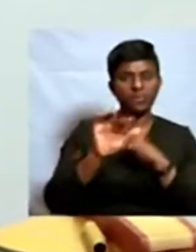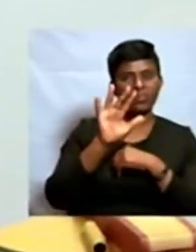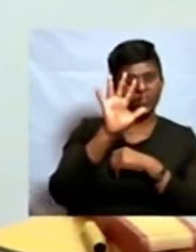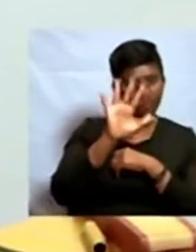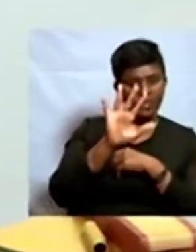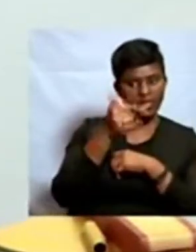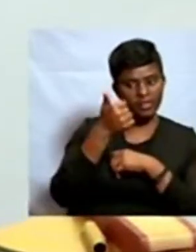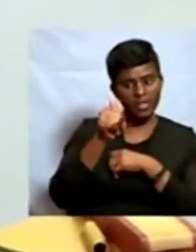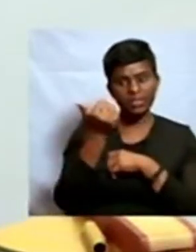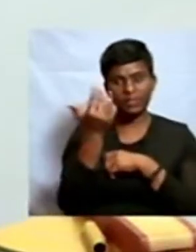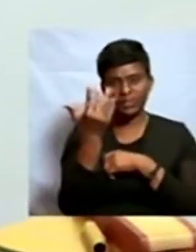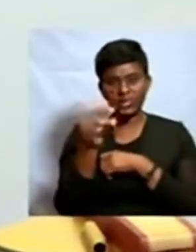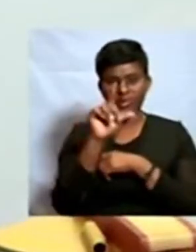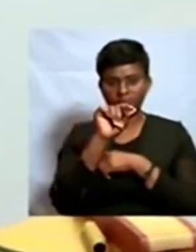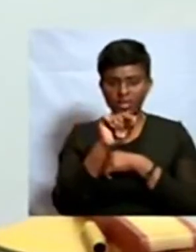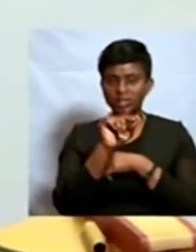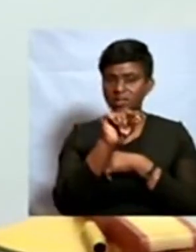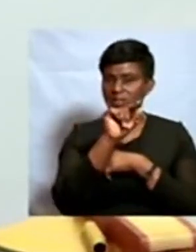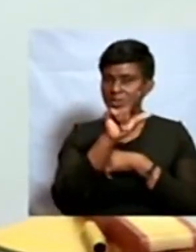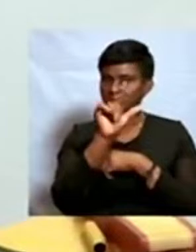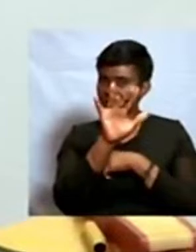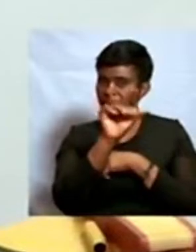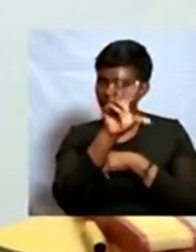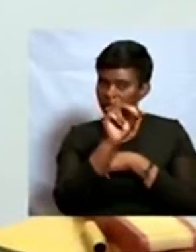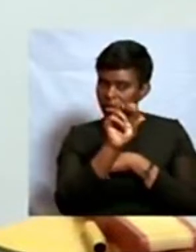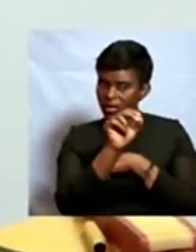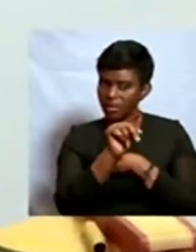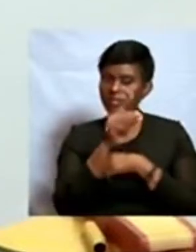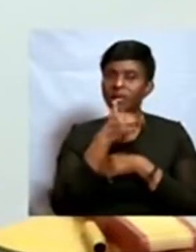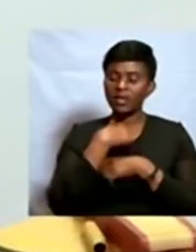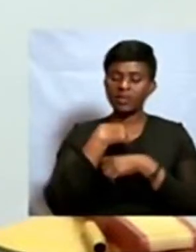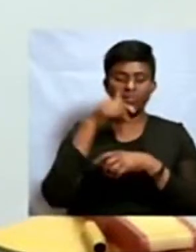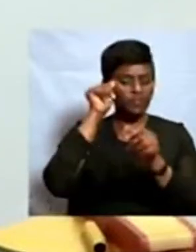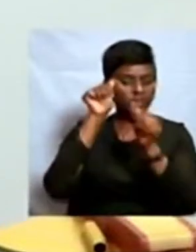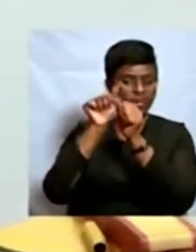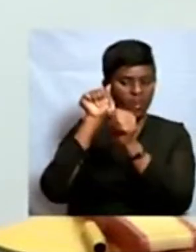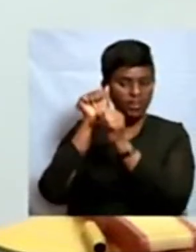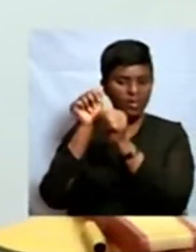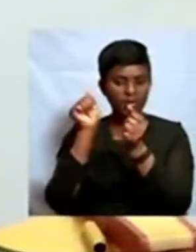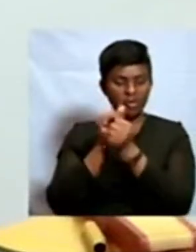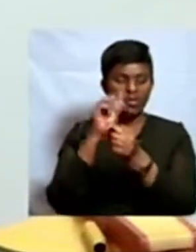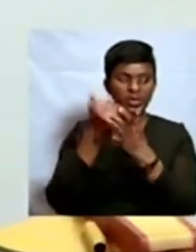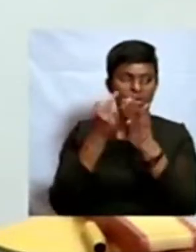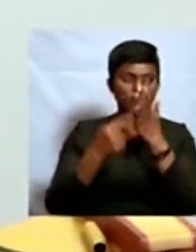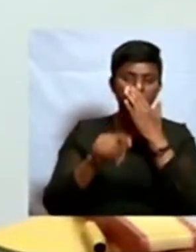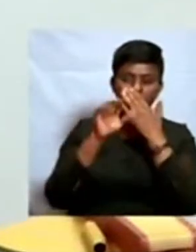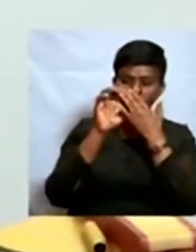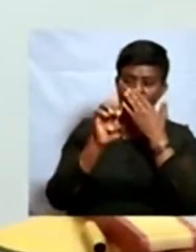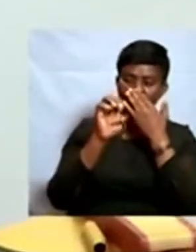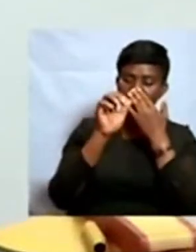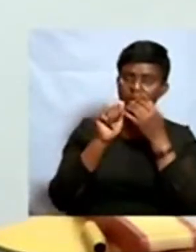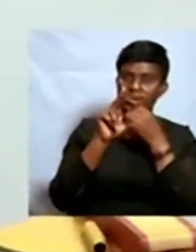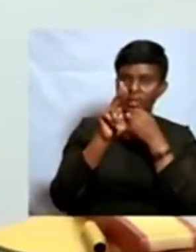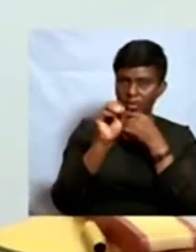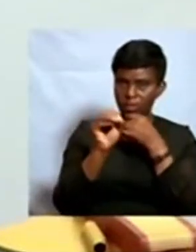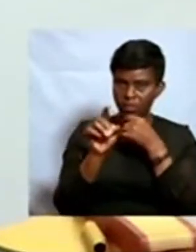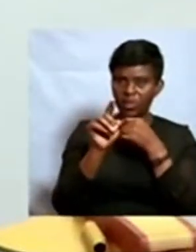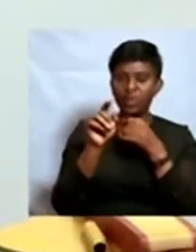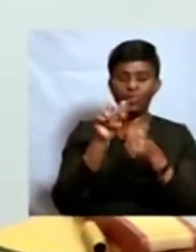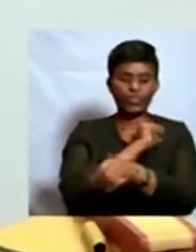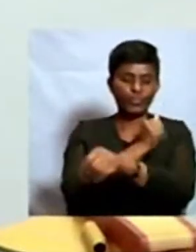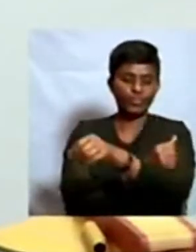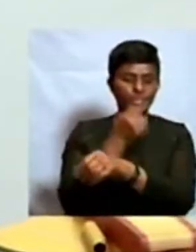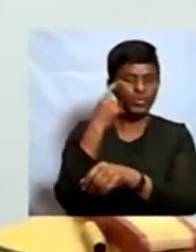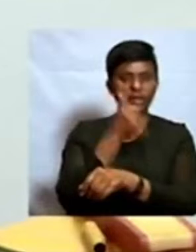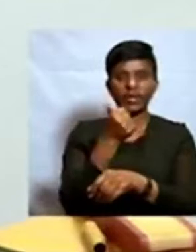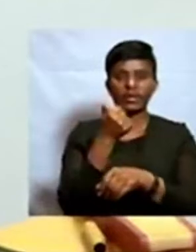20, 25, and 30, enter into bilateral agreement with the aeronautical authority of